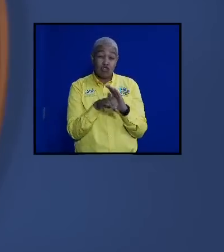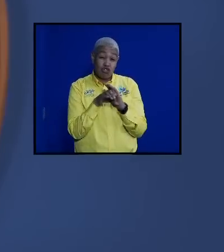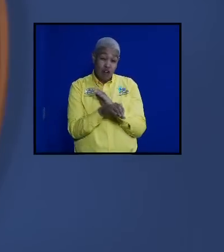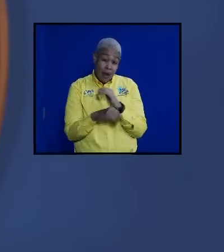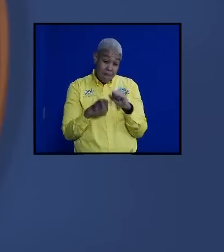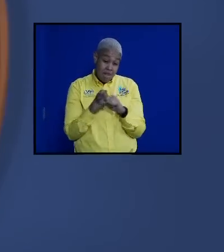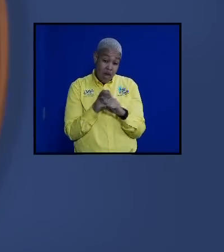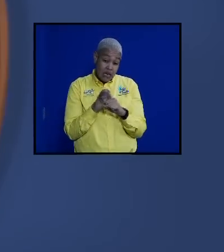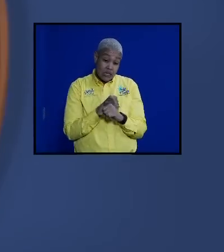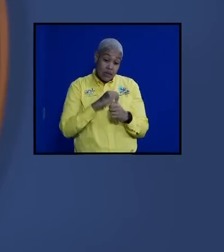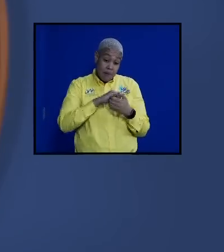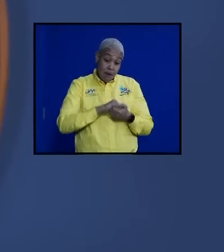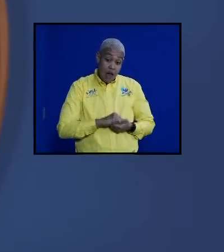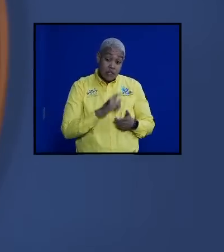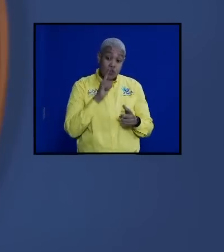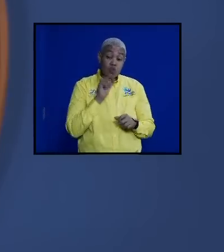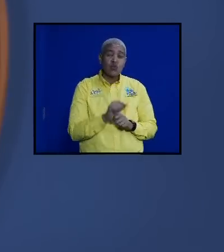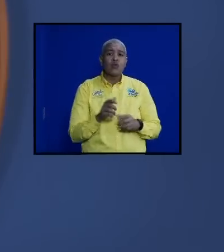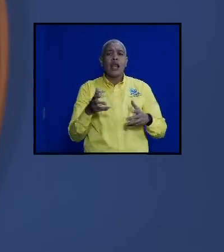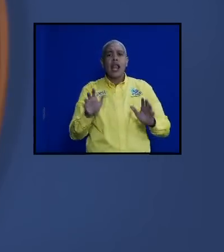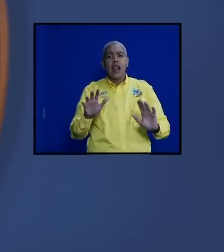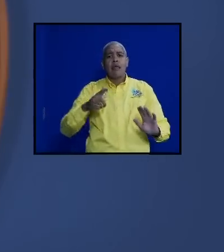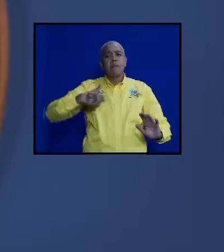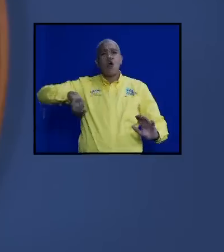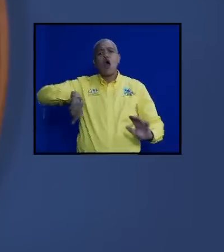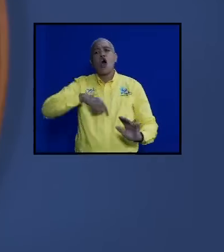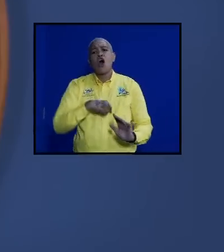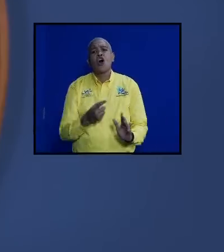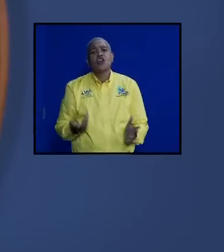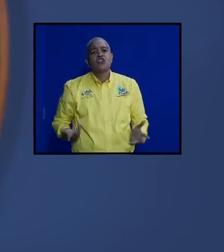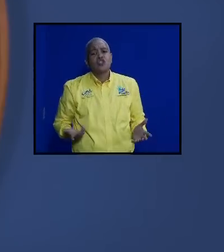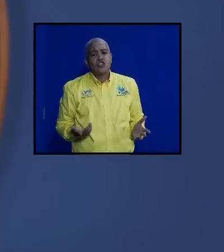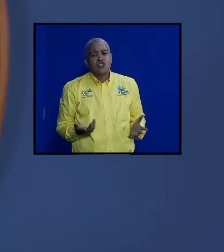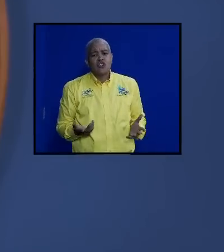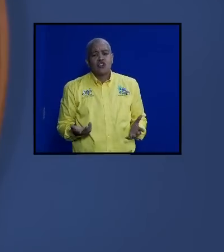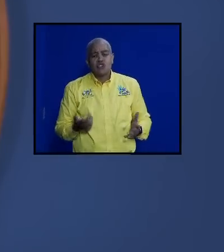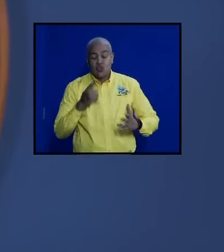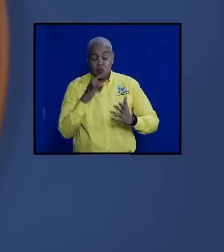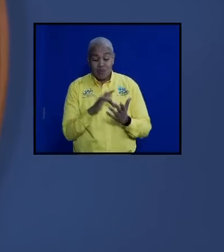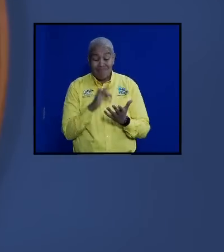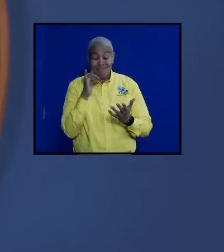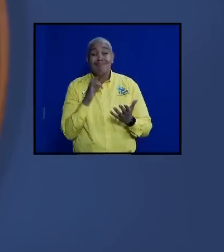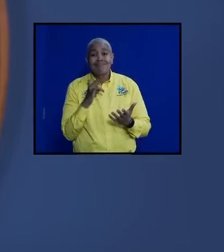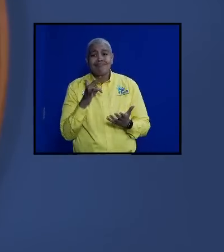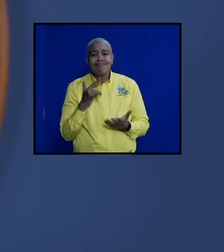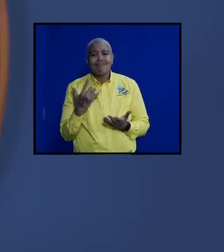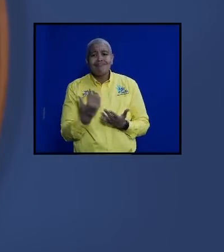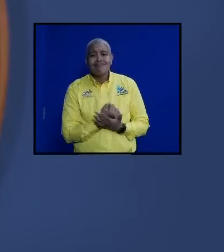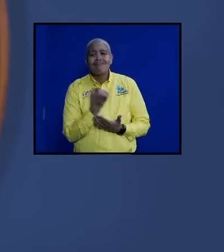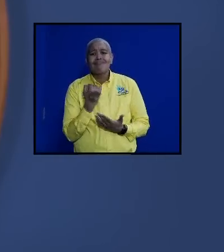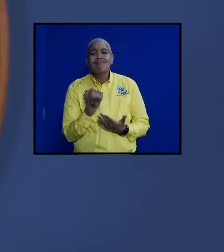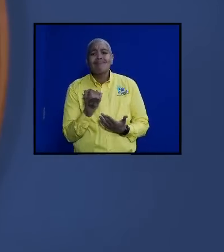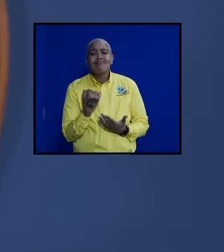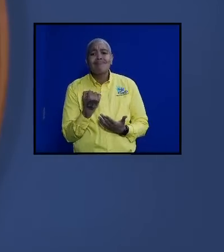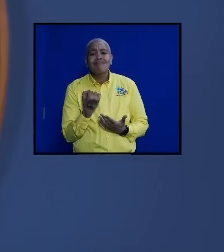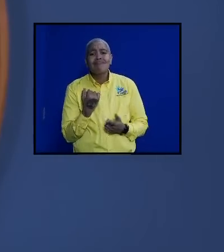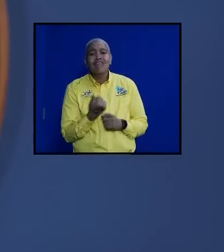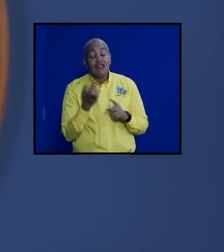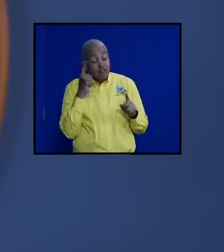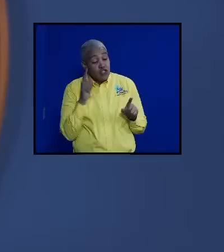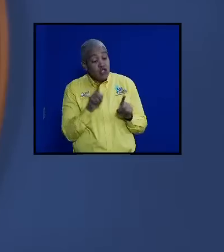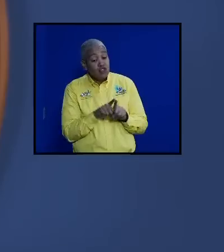partnerships to enable us to take advantage of treaties